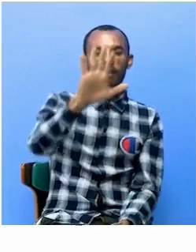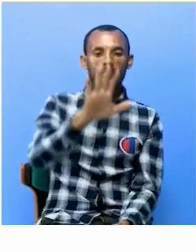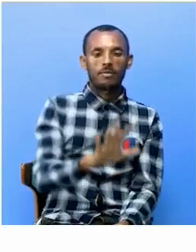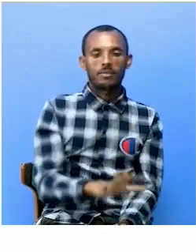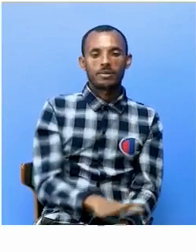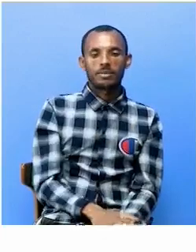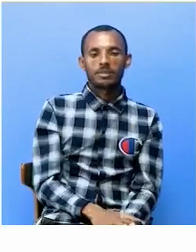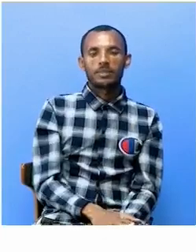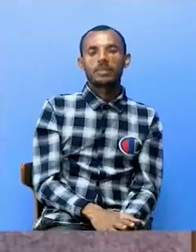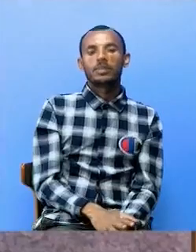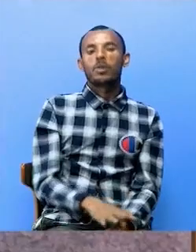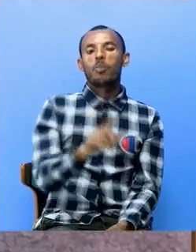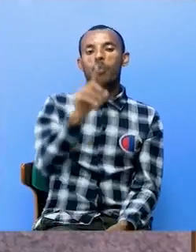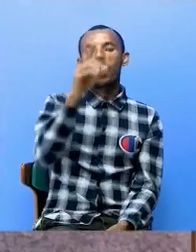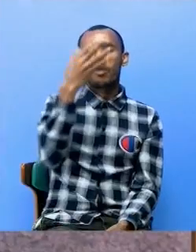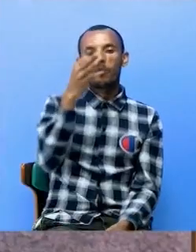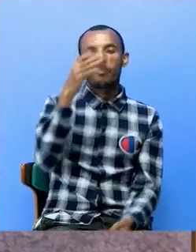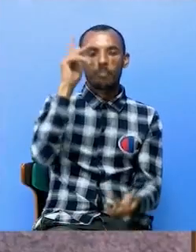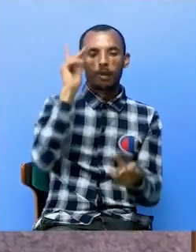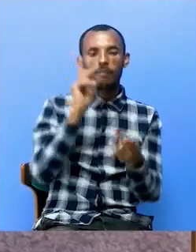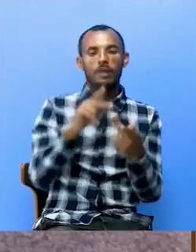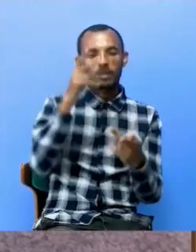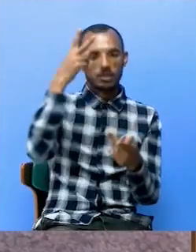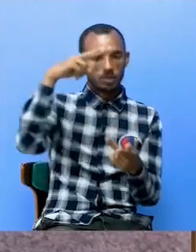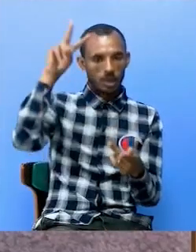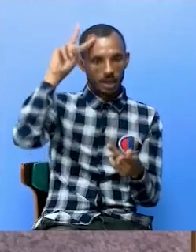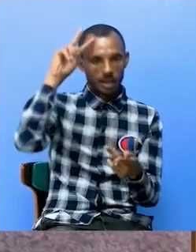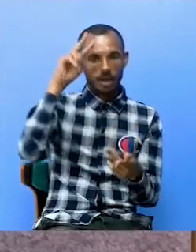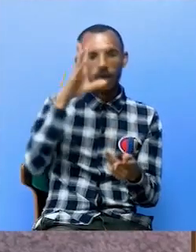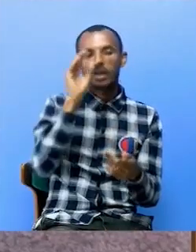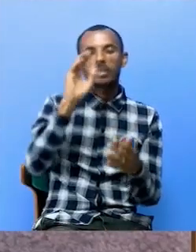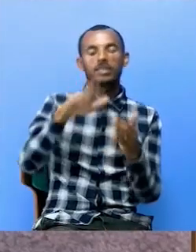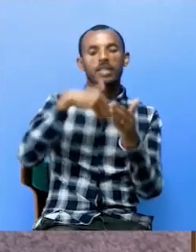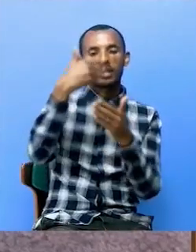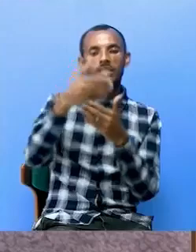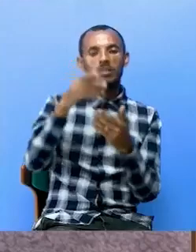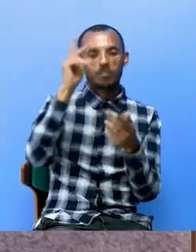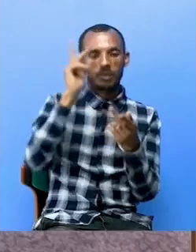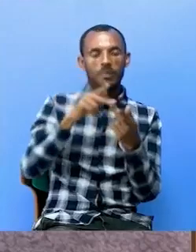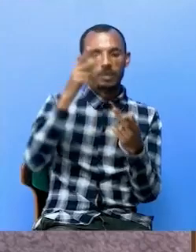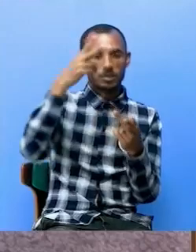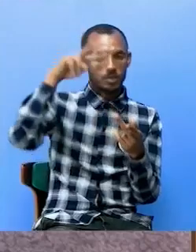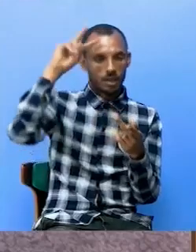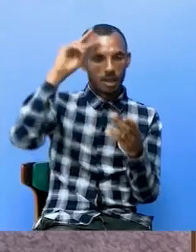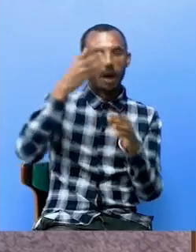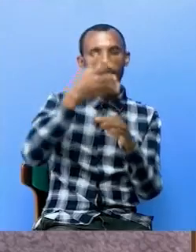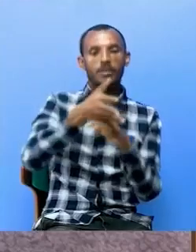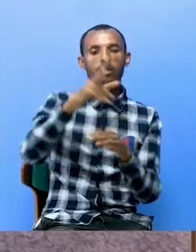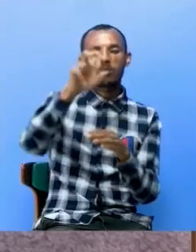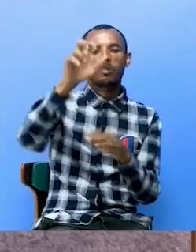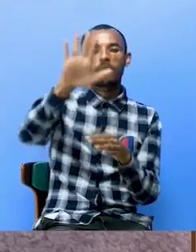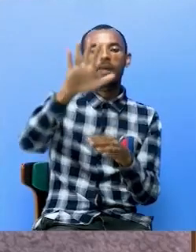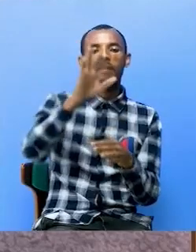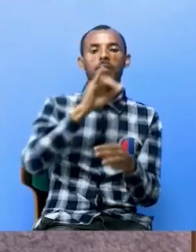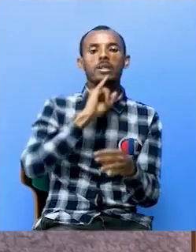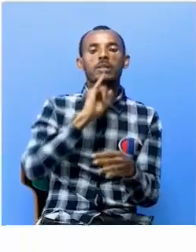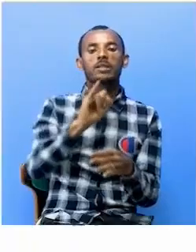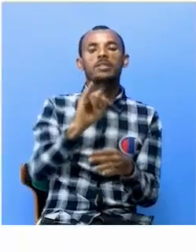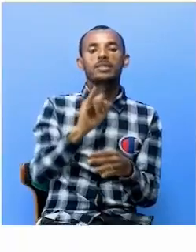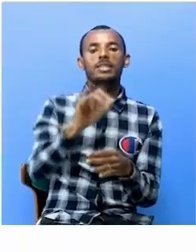of a perfect square. The next perfect square that comes after 25